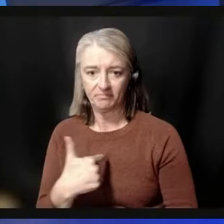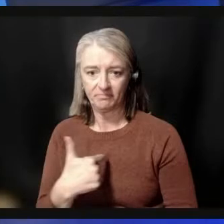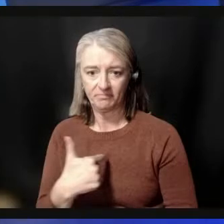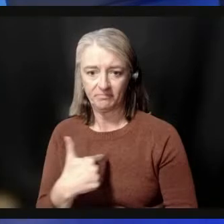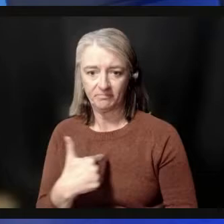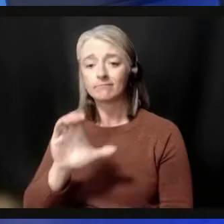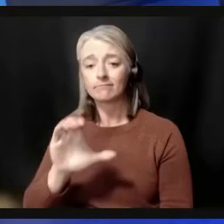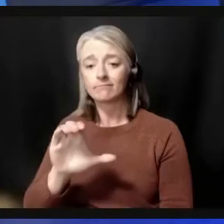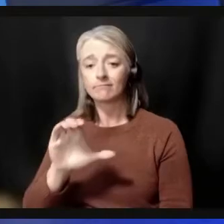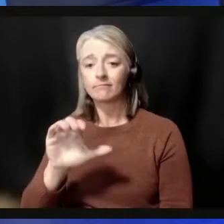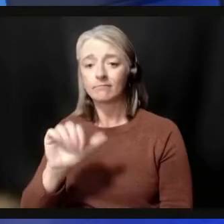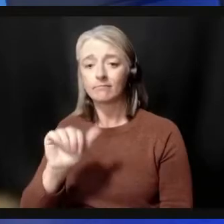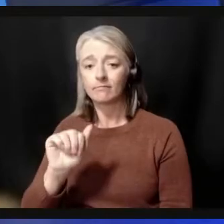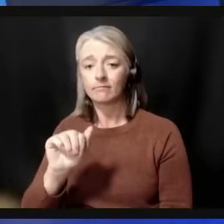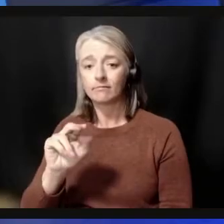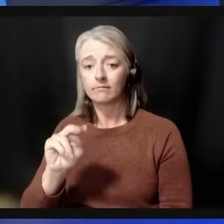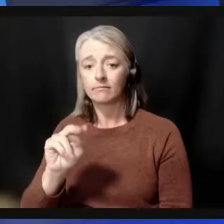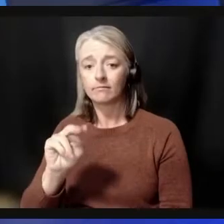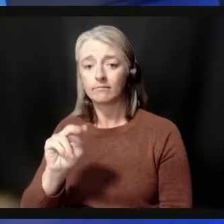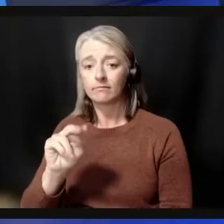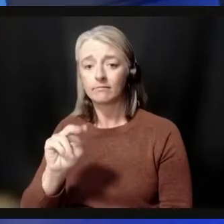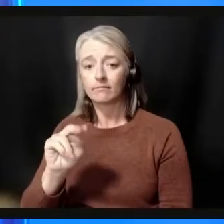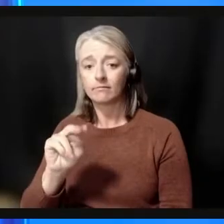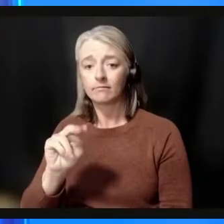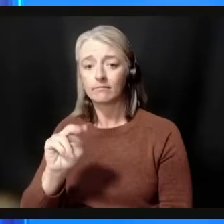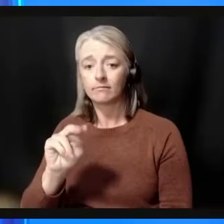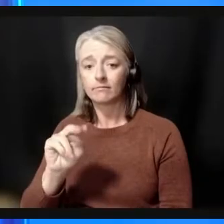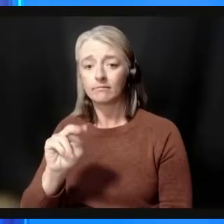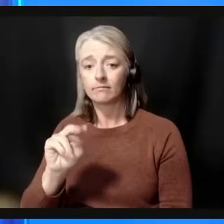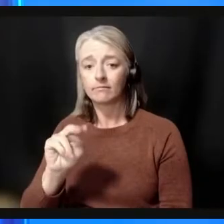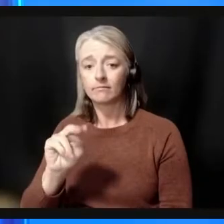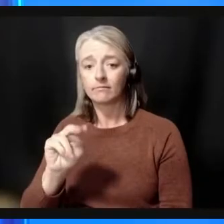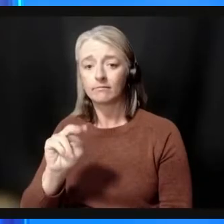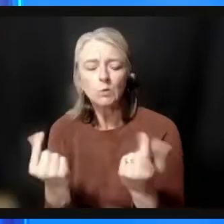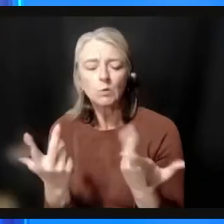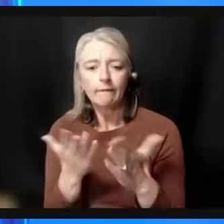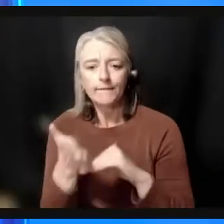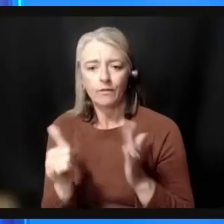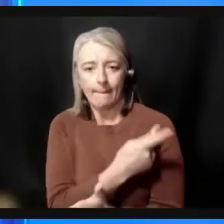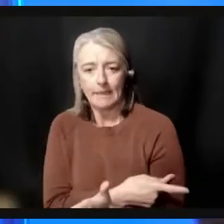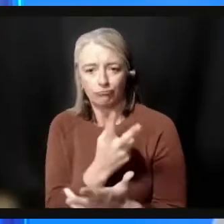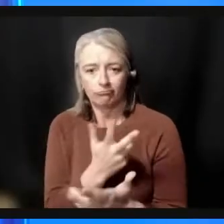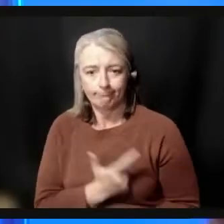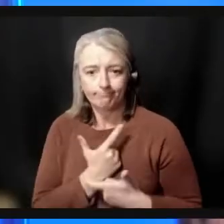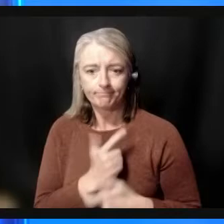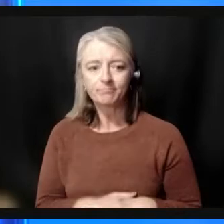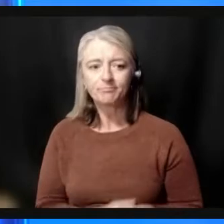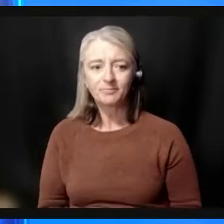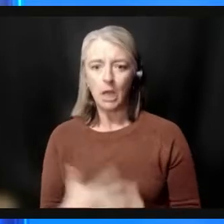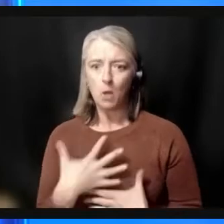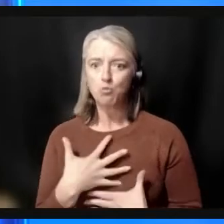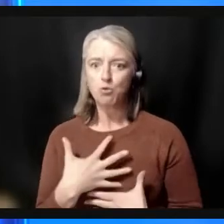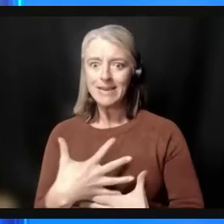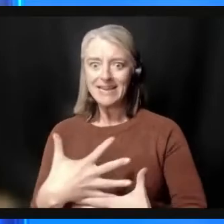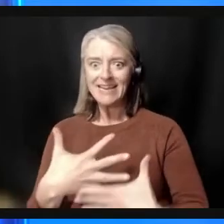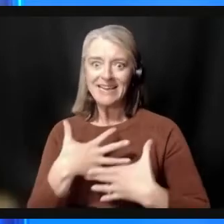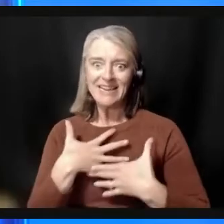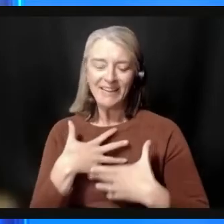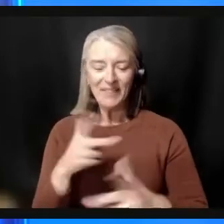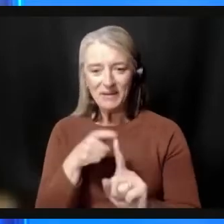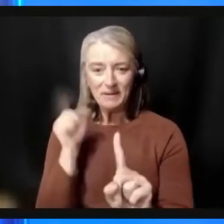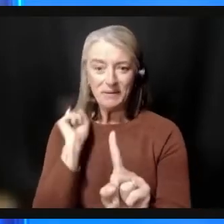in that patient's journey? Breathe. That's where I start. Exhale. And